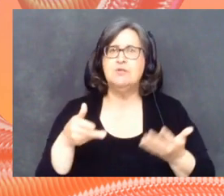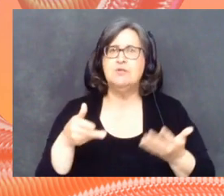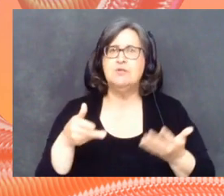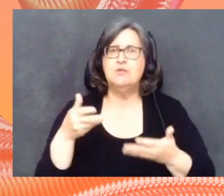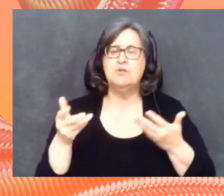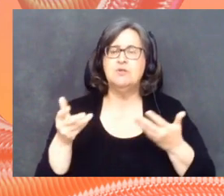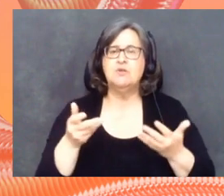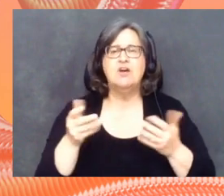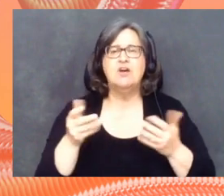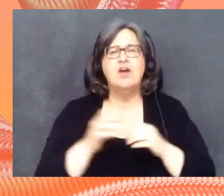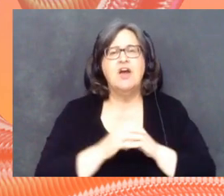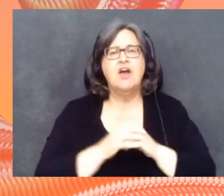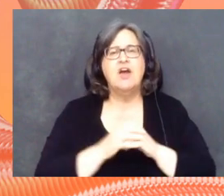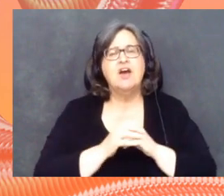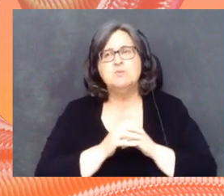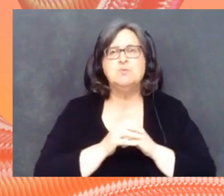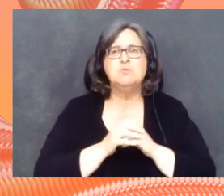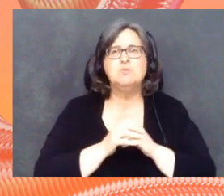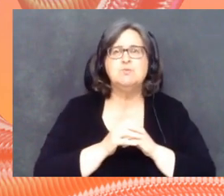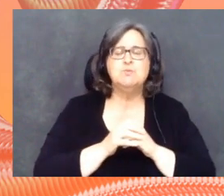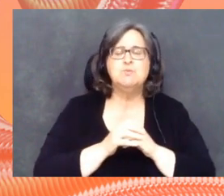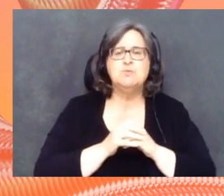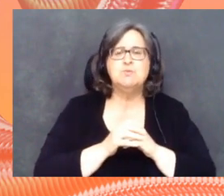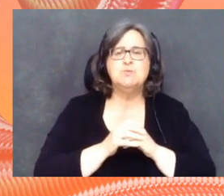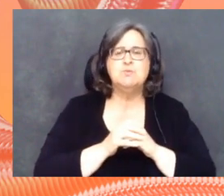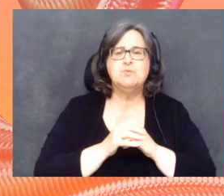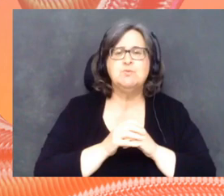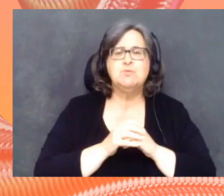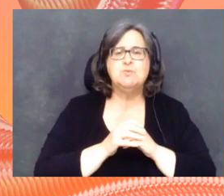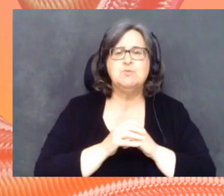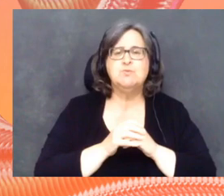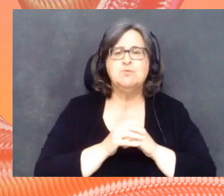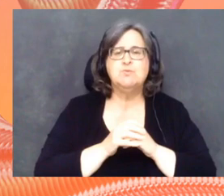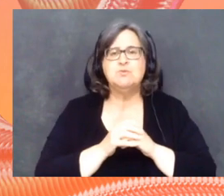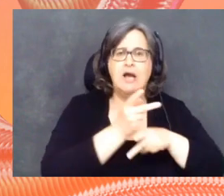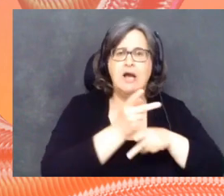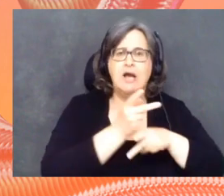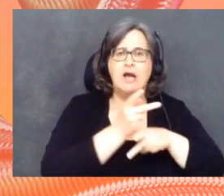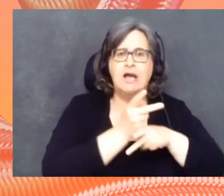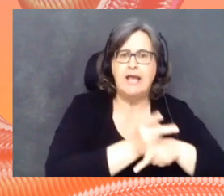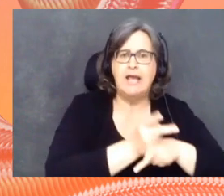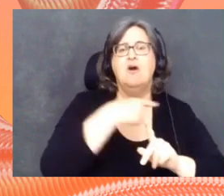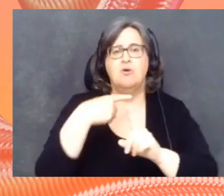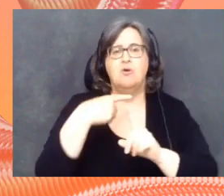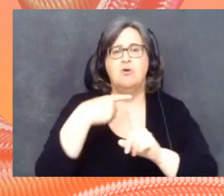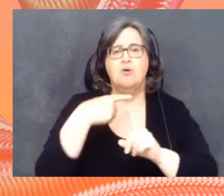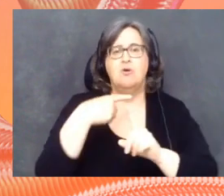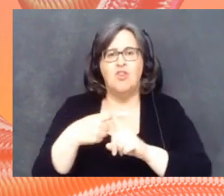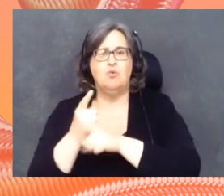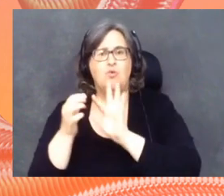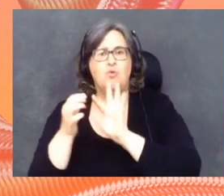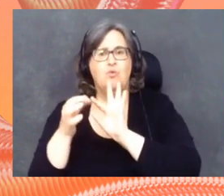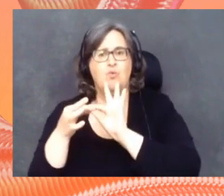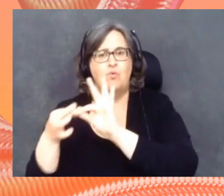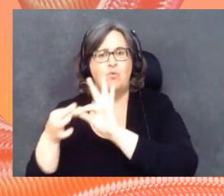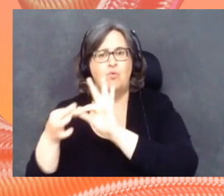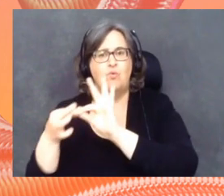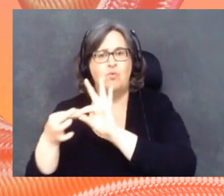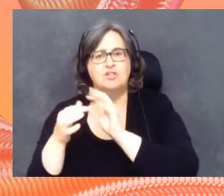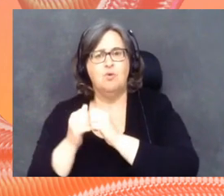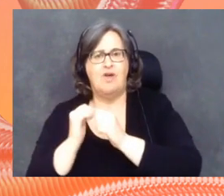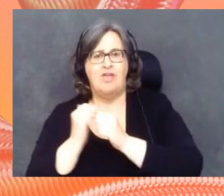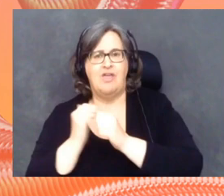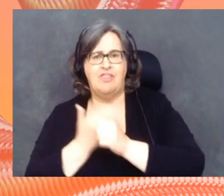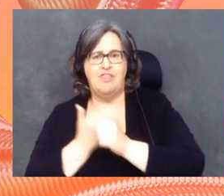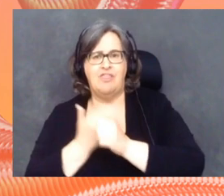dance with the practice of care, and then also getting in right relationship with our own, like, anger and